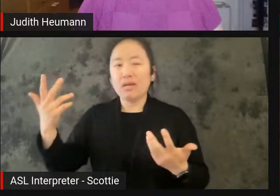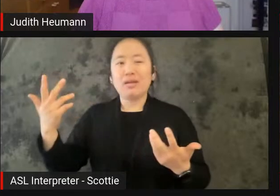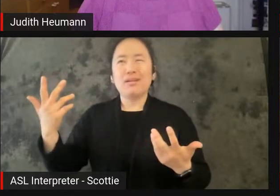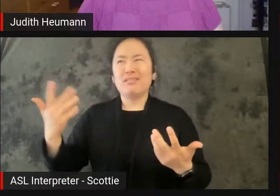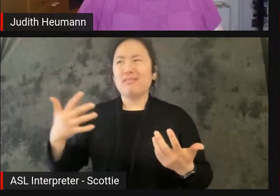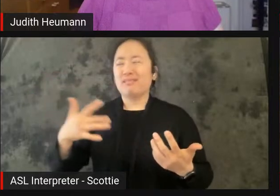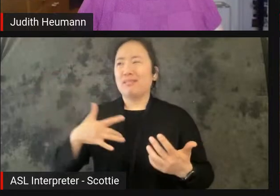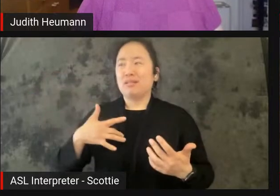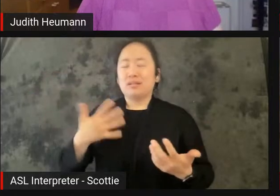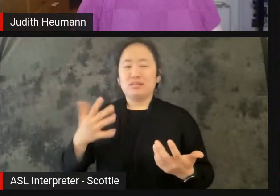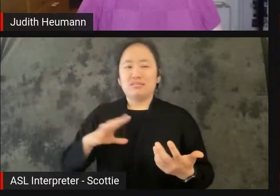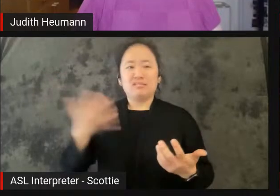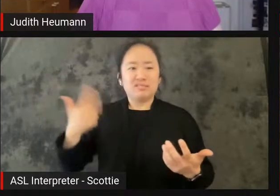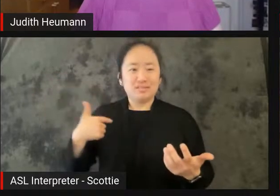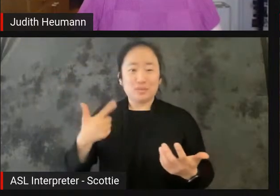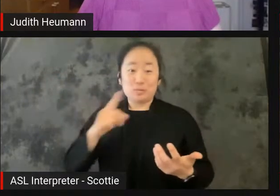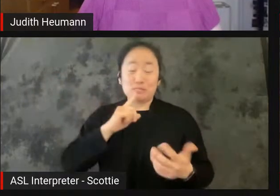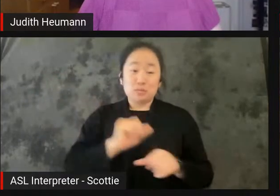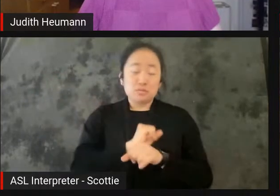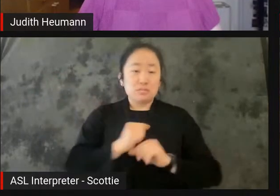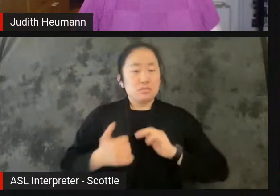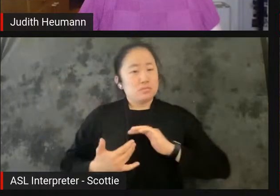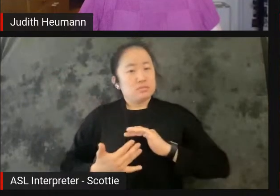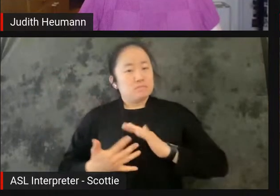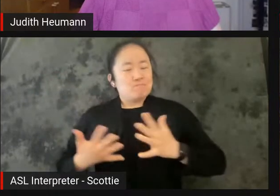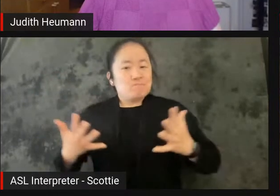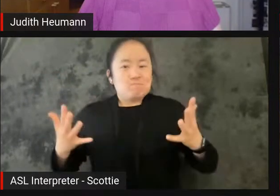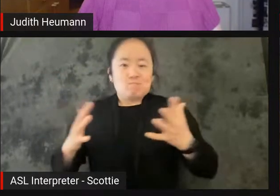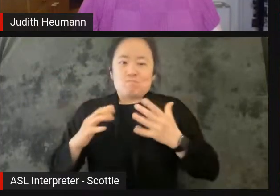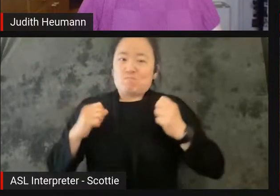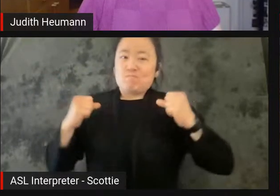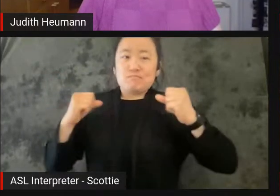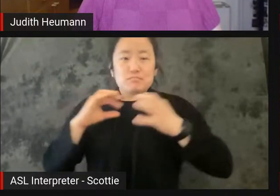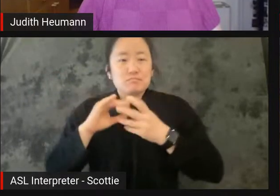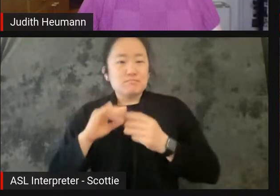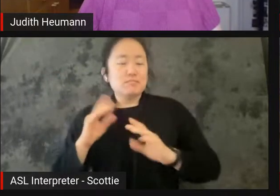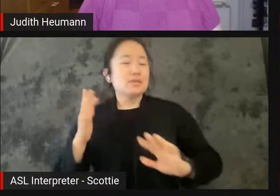don't get me started, but I really feel that it's